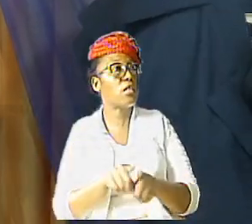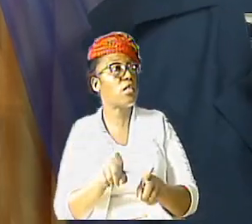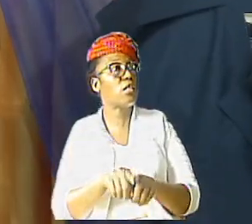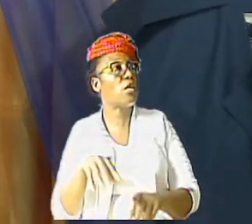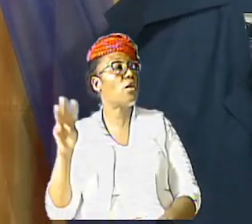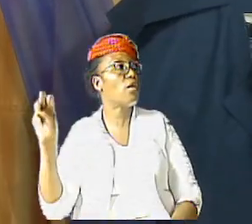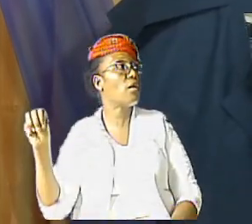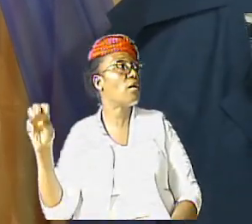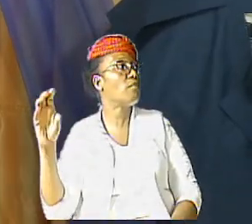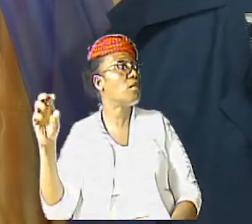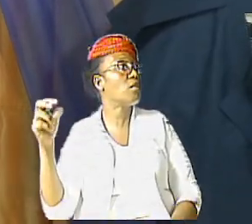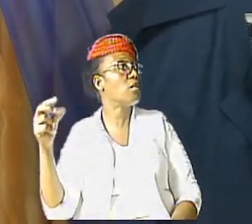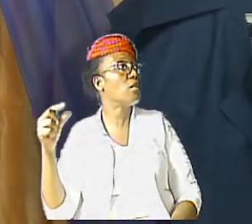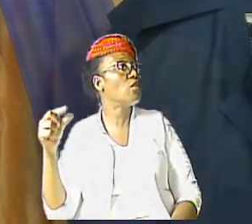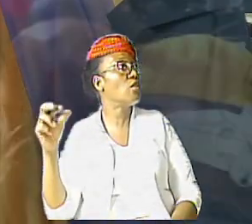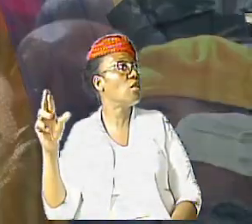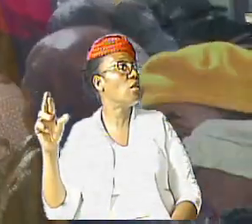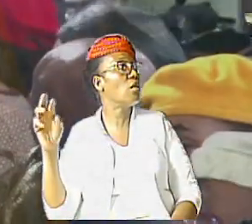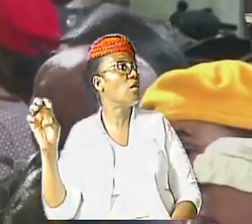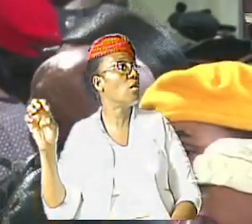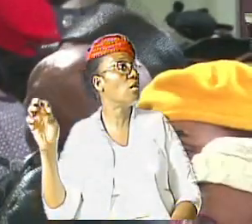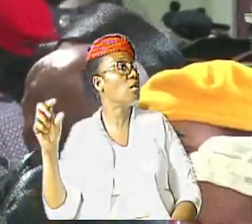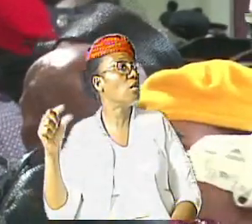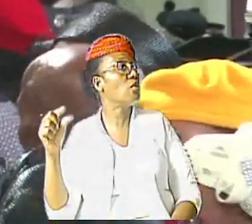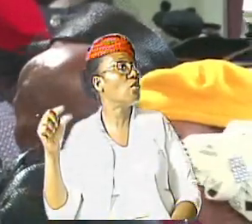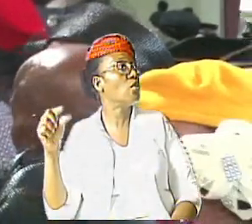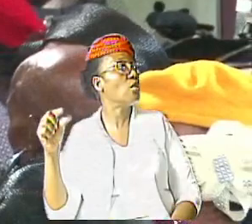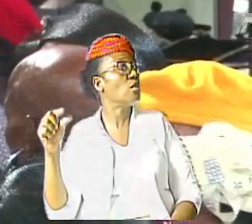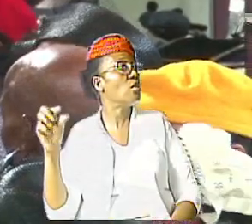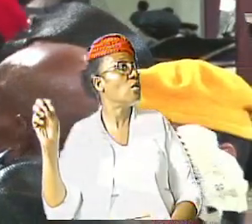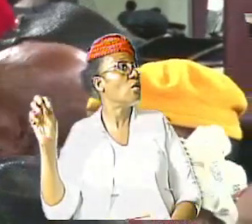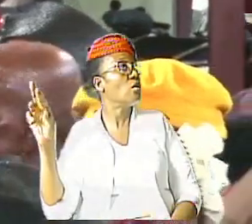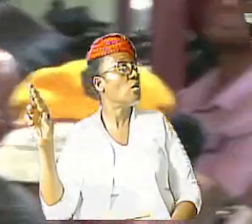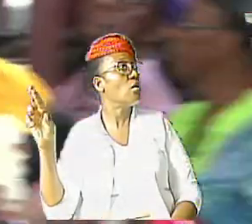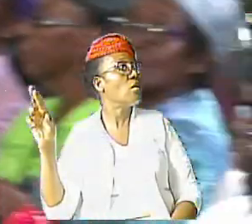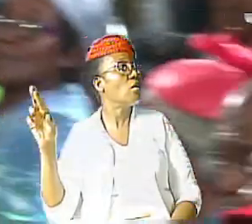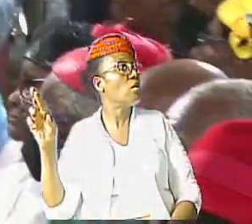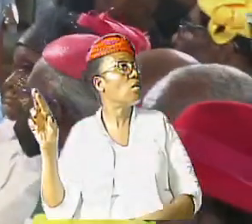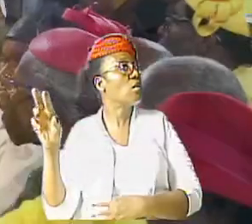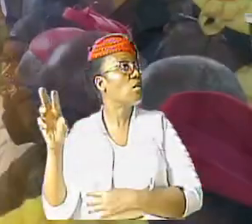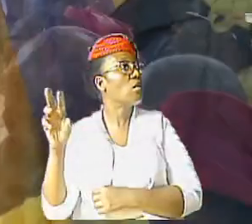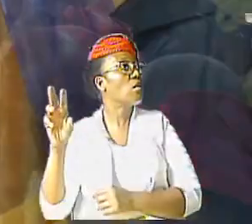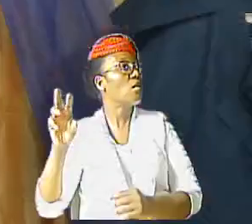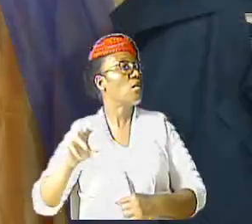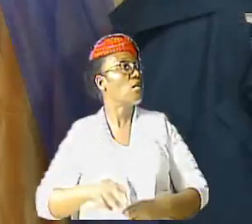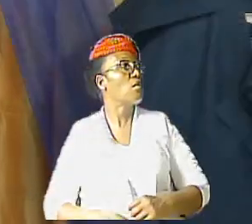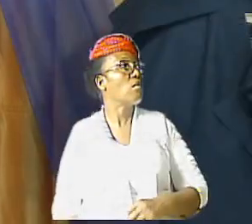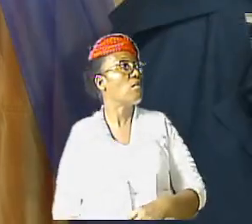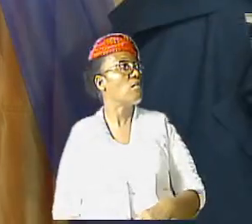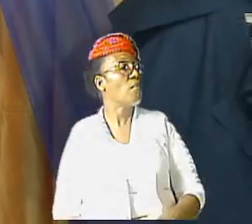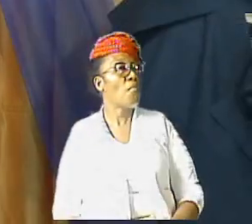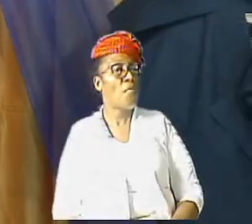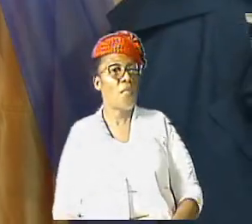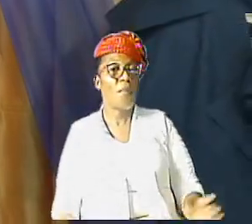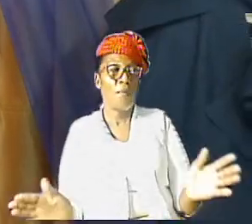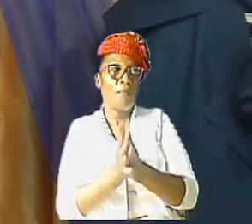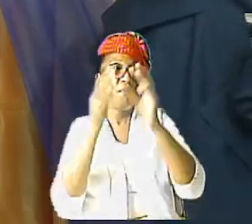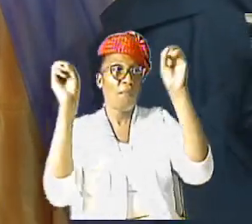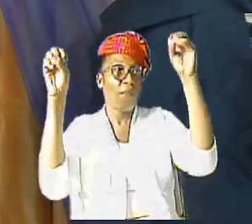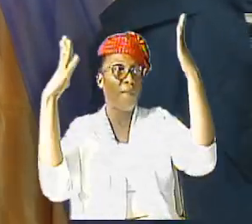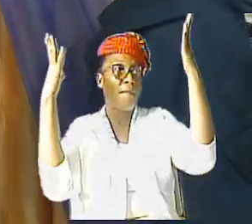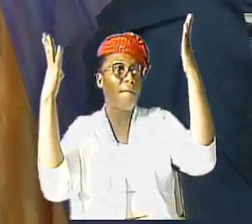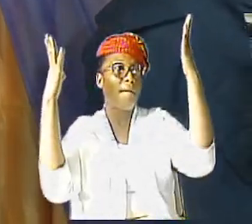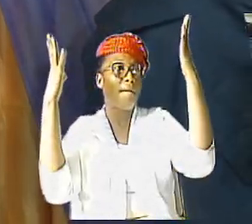All right, I don't see Hannah. Okay, she's pretending to be a technician around there. Can you all just say hallelujah?